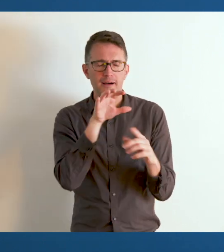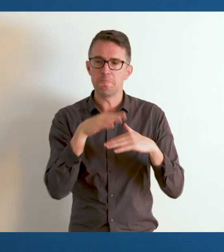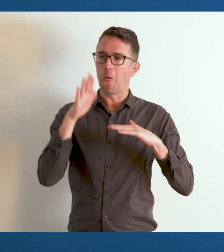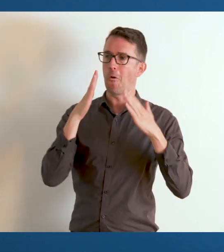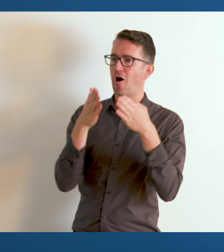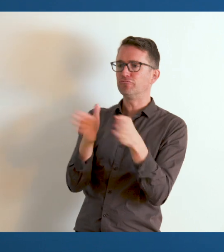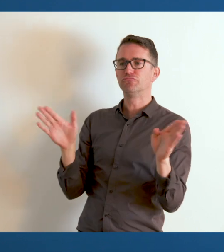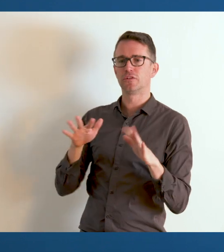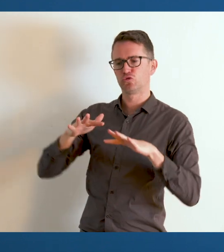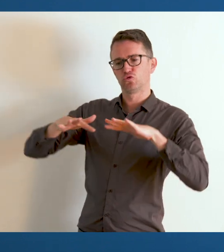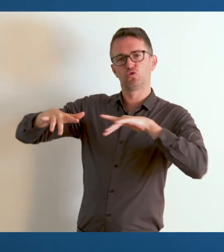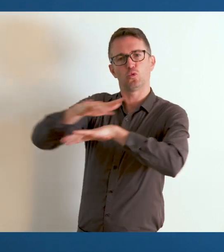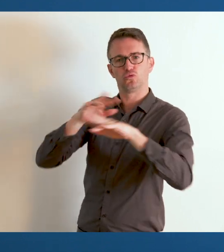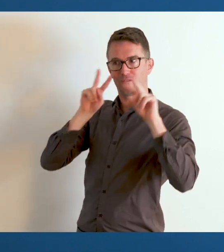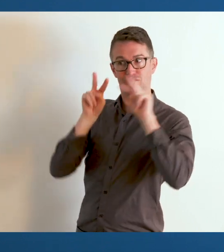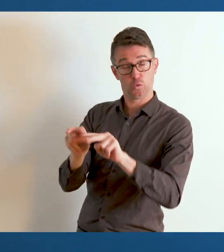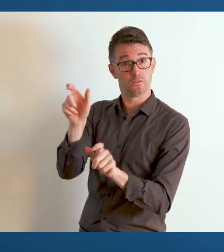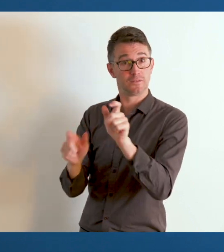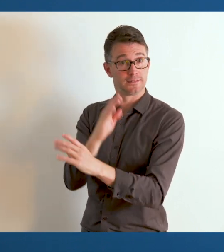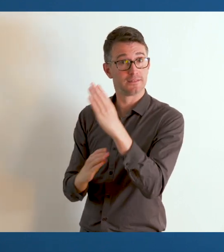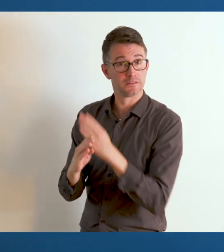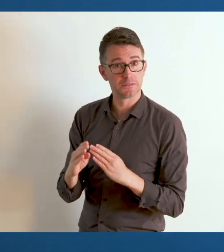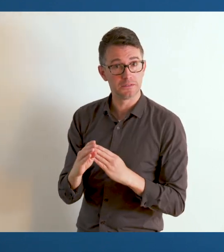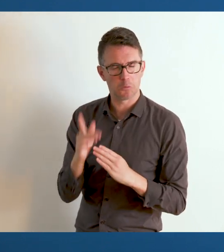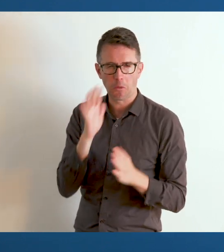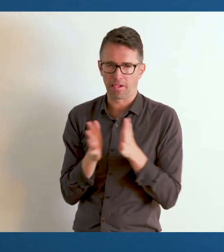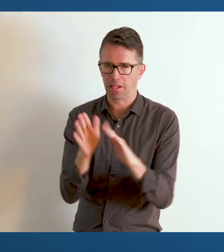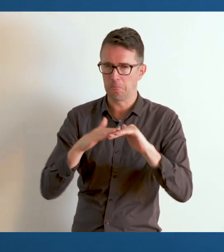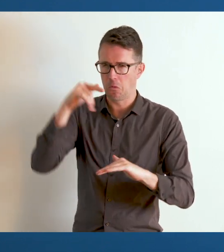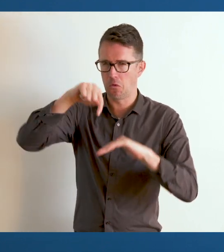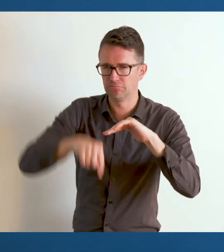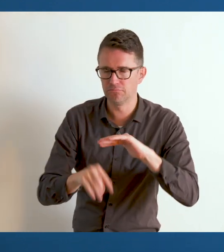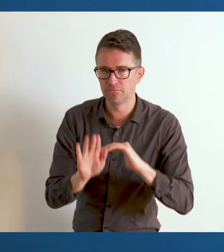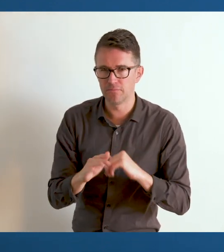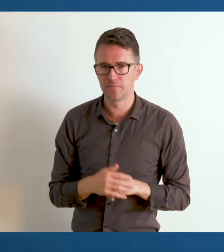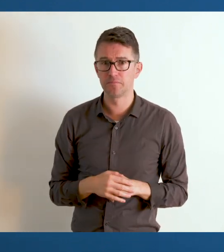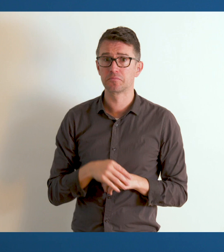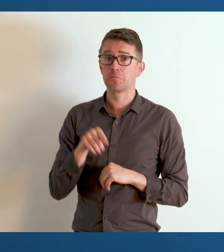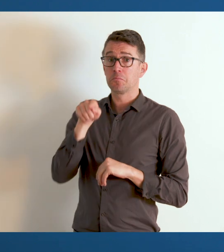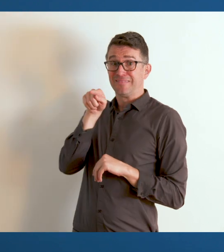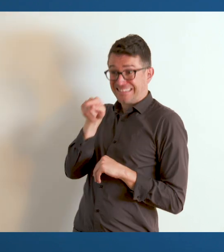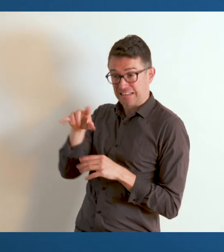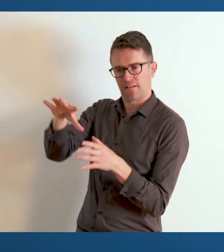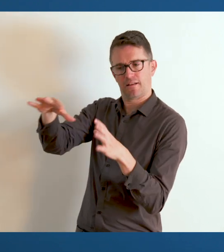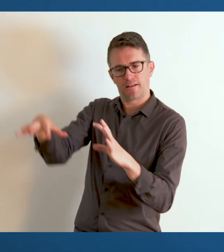model of disability, and I'll talk a little bit more about that, they can be used in conjunction with other data